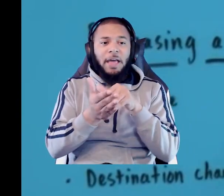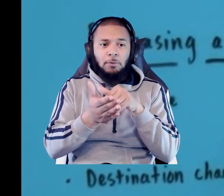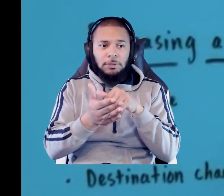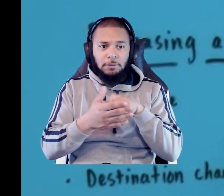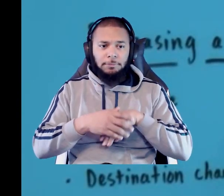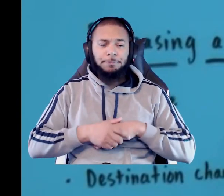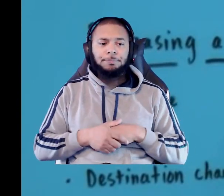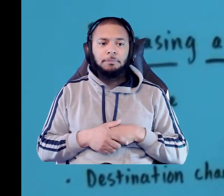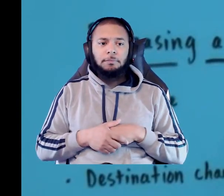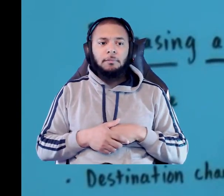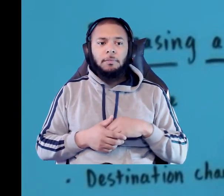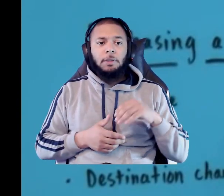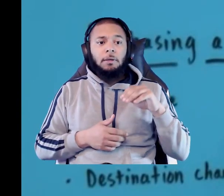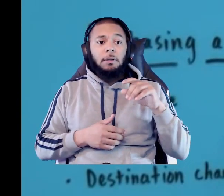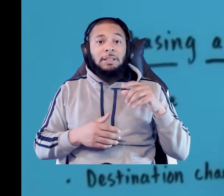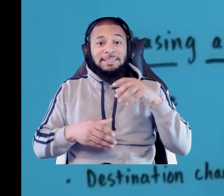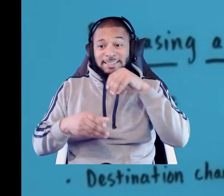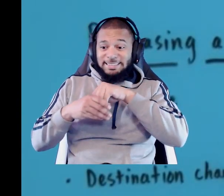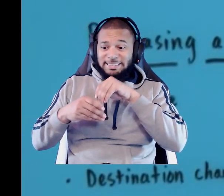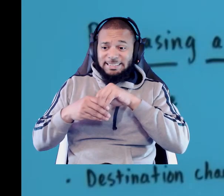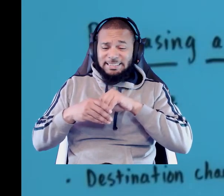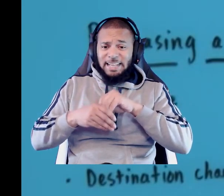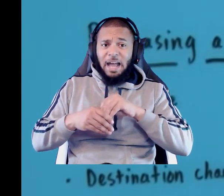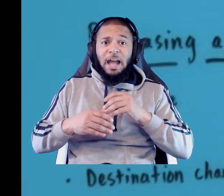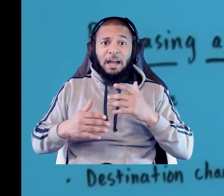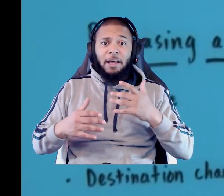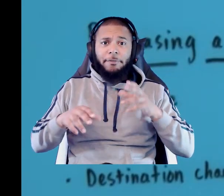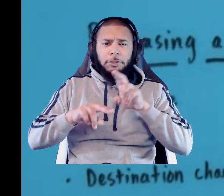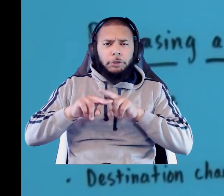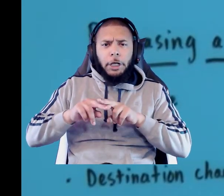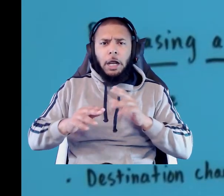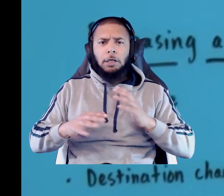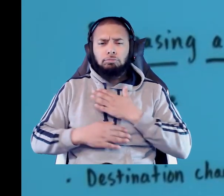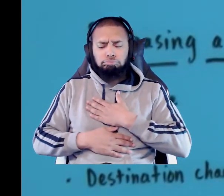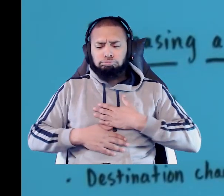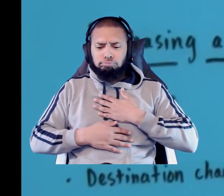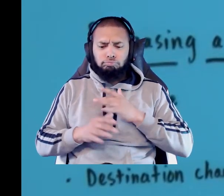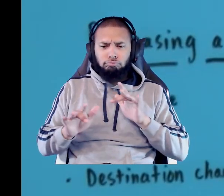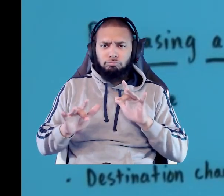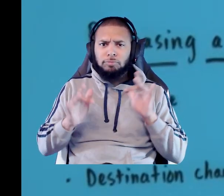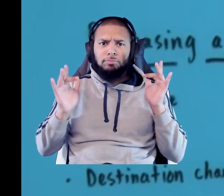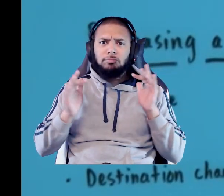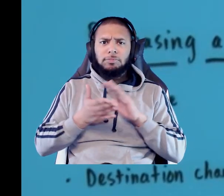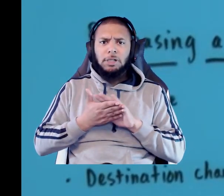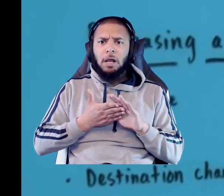in premium interior. So that's $1,500.